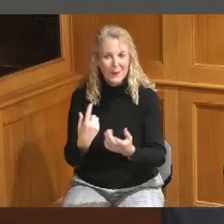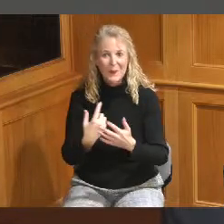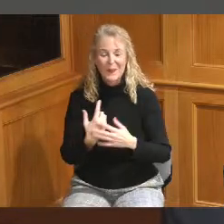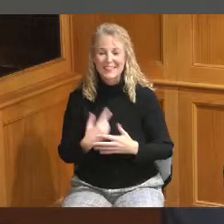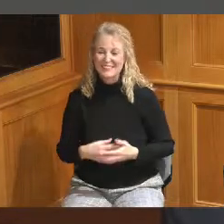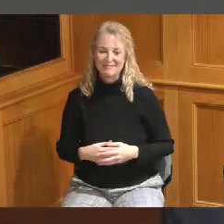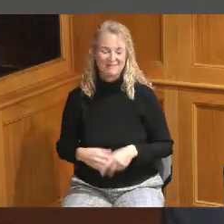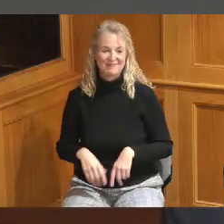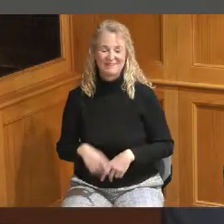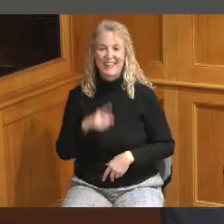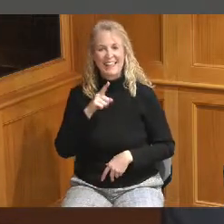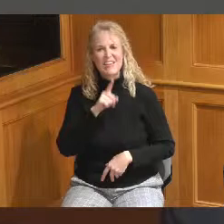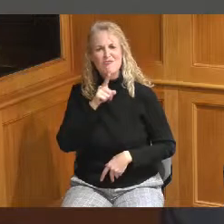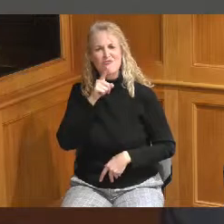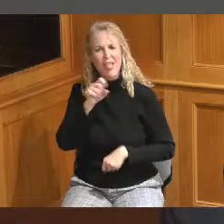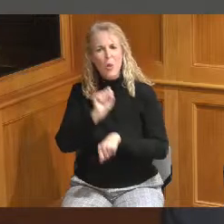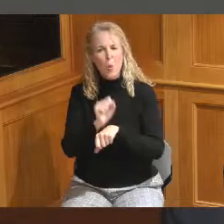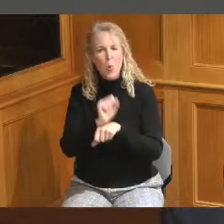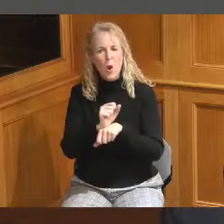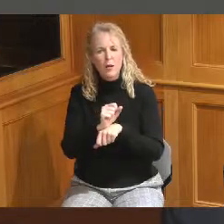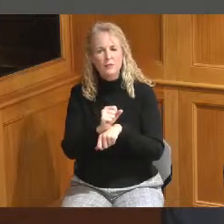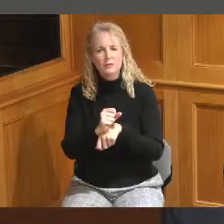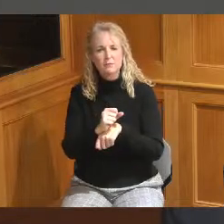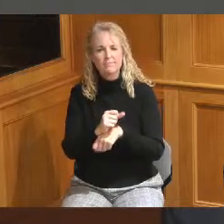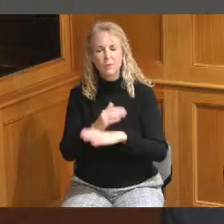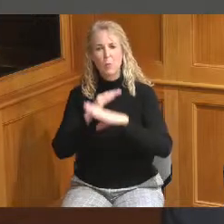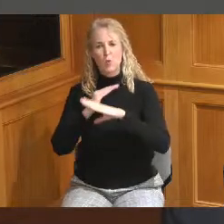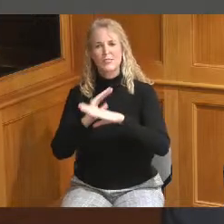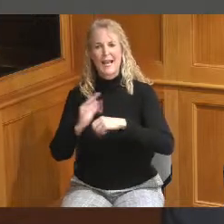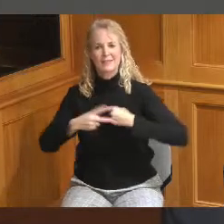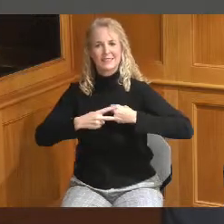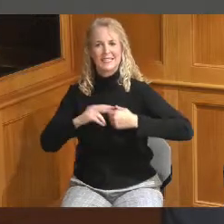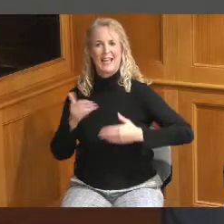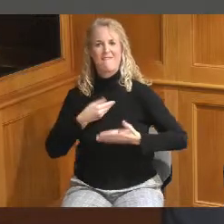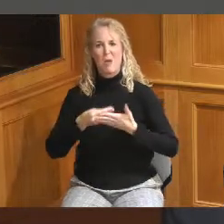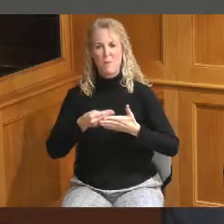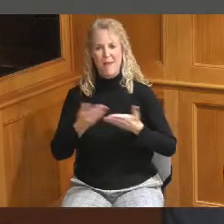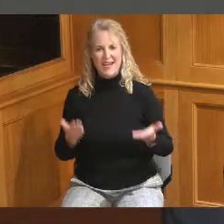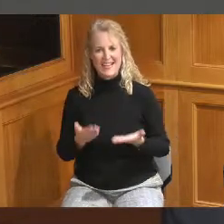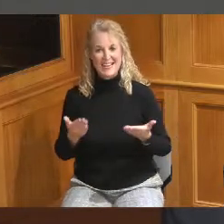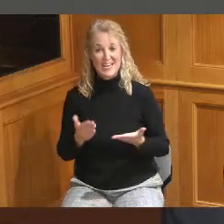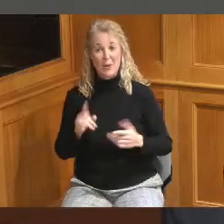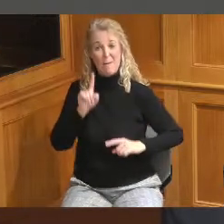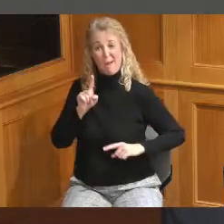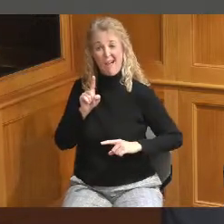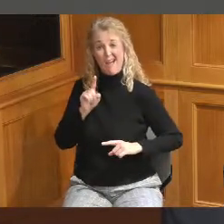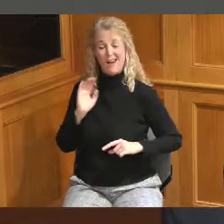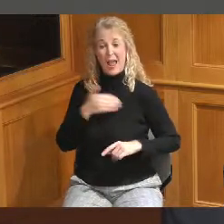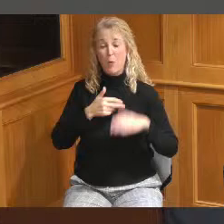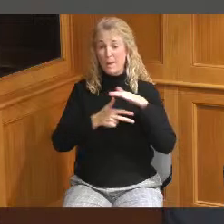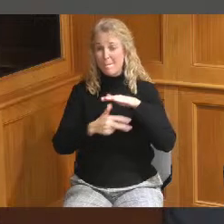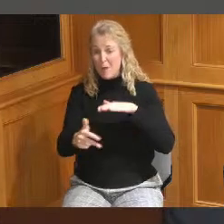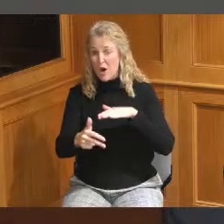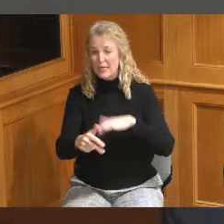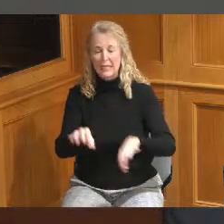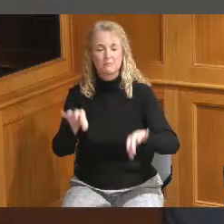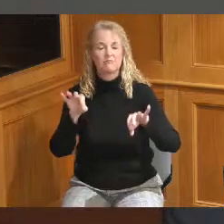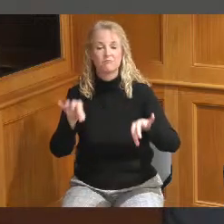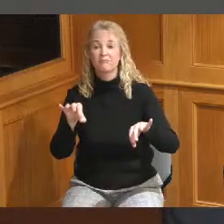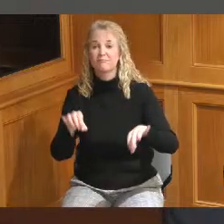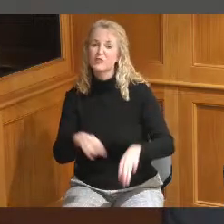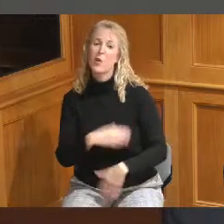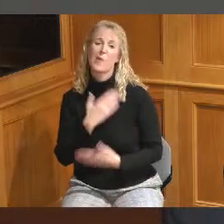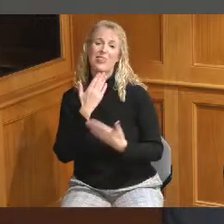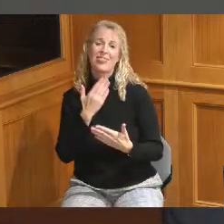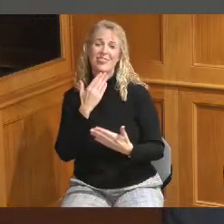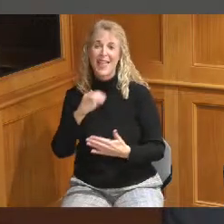doing this in the most cost-effective way we possibly can, while maintaining these assets in a first-class way. So I just want to